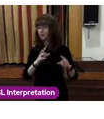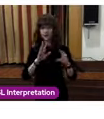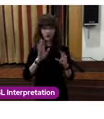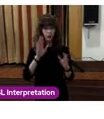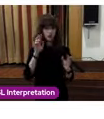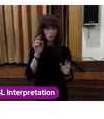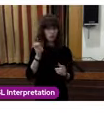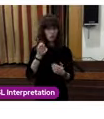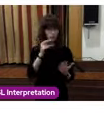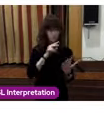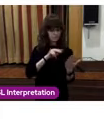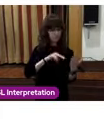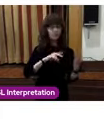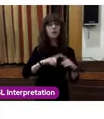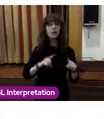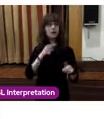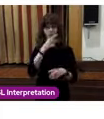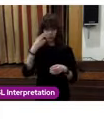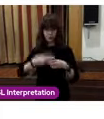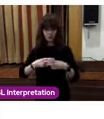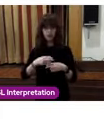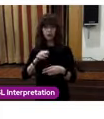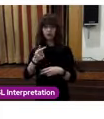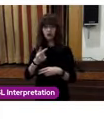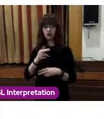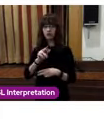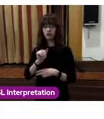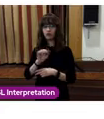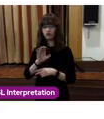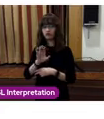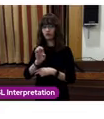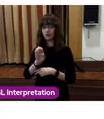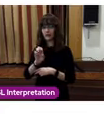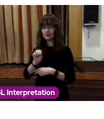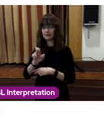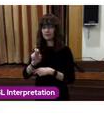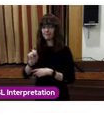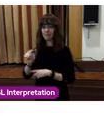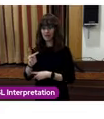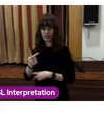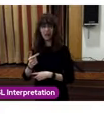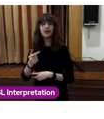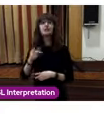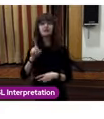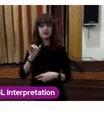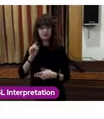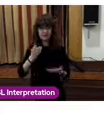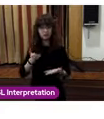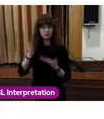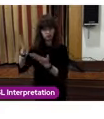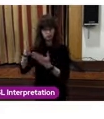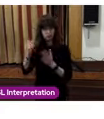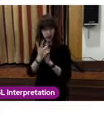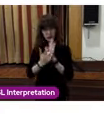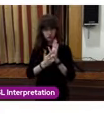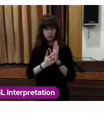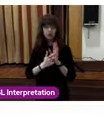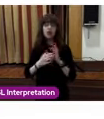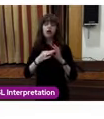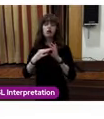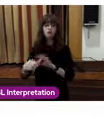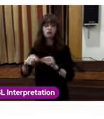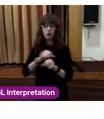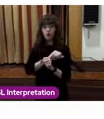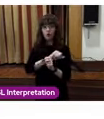But as you mentioned, Grace and I did introduce legislation, particularly with respect to COVID-19